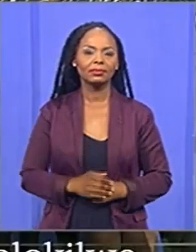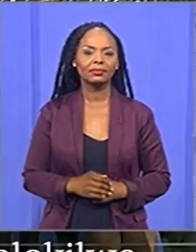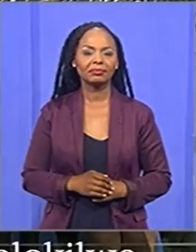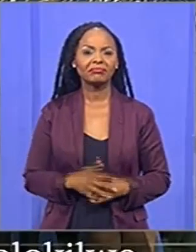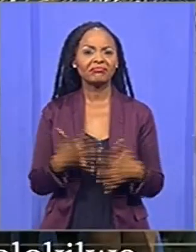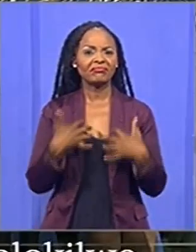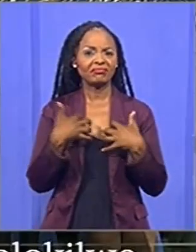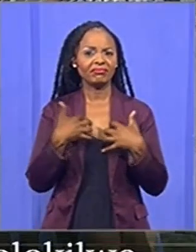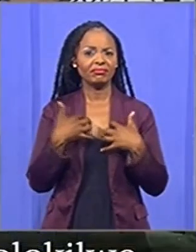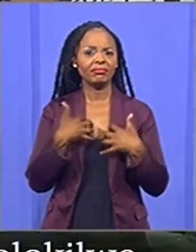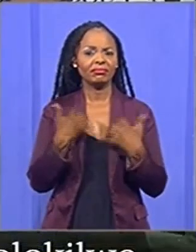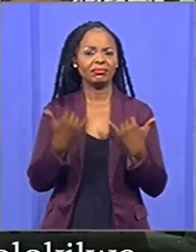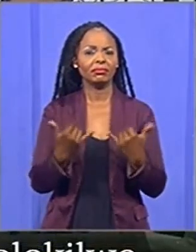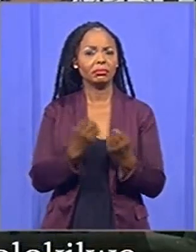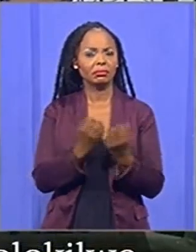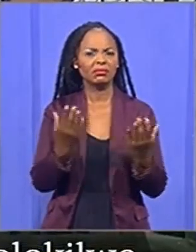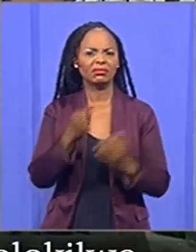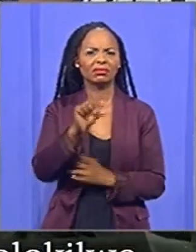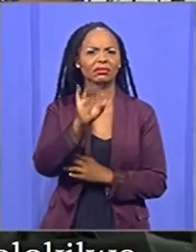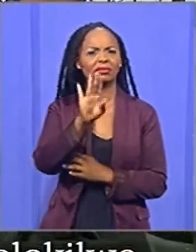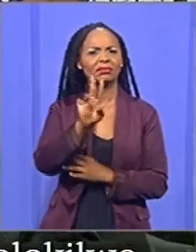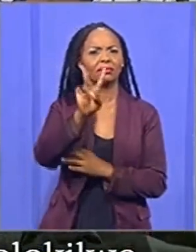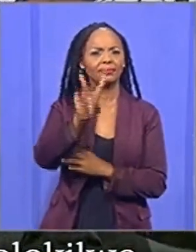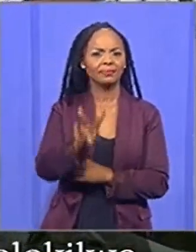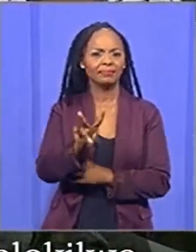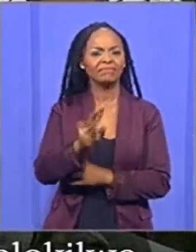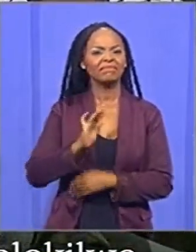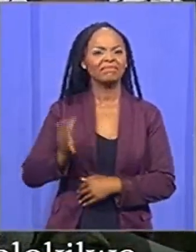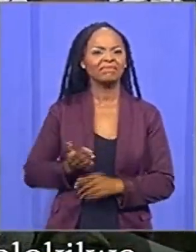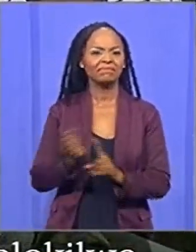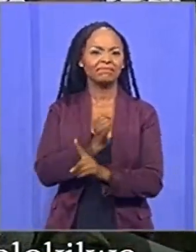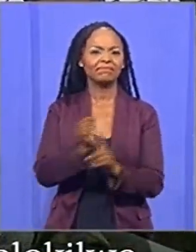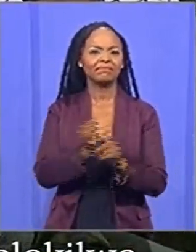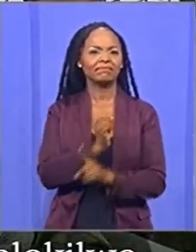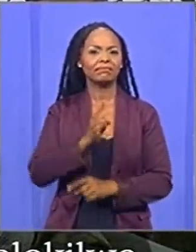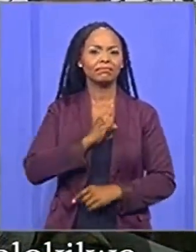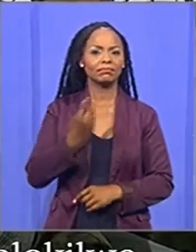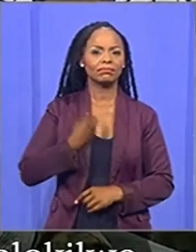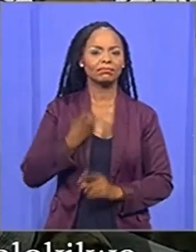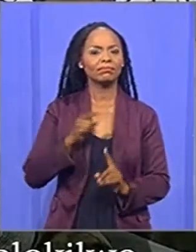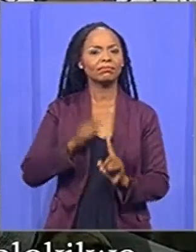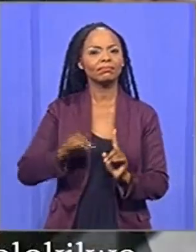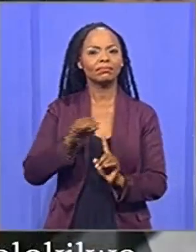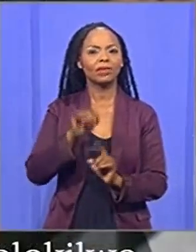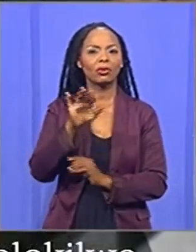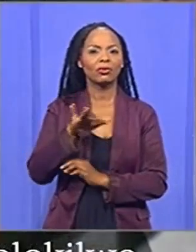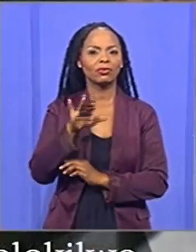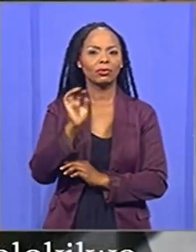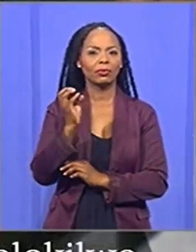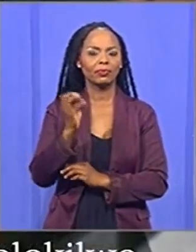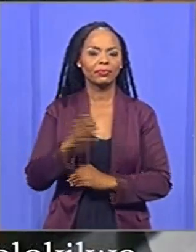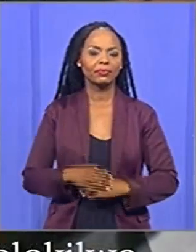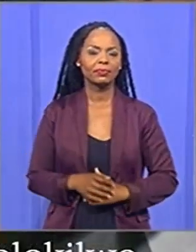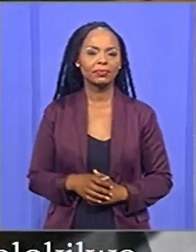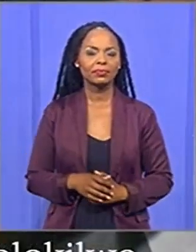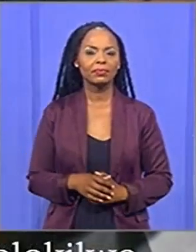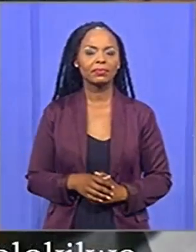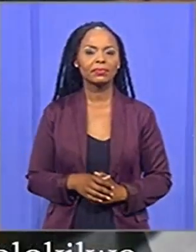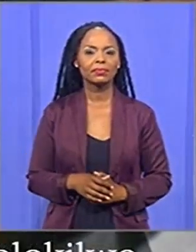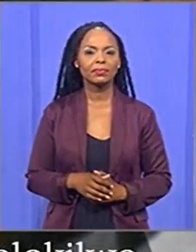Tlhobaelo ka ga diphišamare tša tlaišo ya basadi polokong ya morutwana wa ka Bloemfontein, Free State.